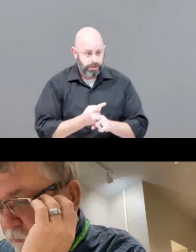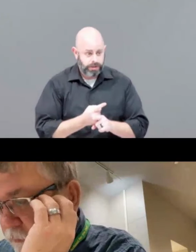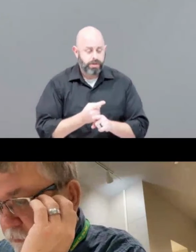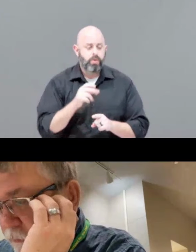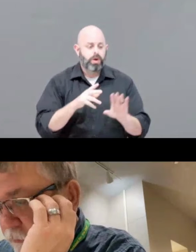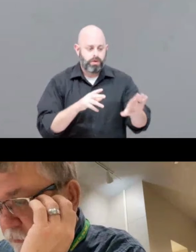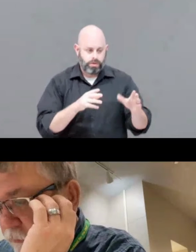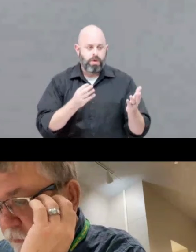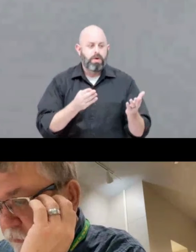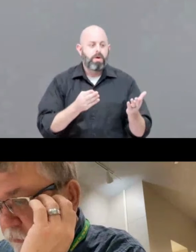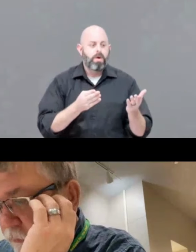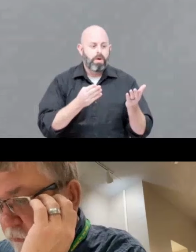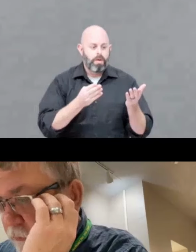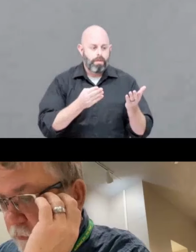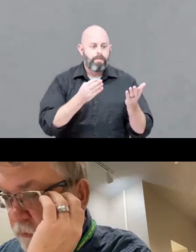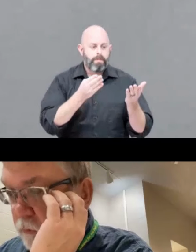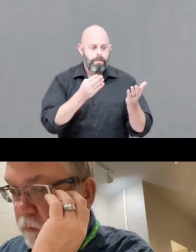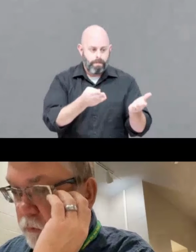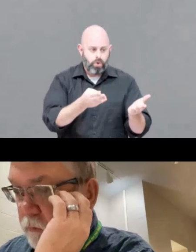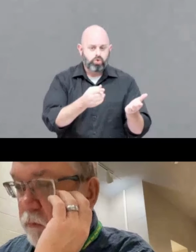So the motion on the floor is to